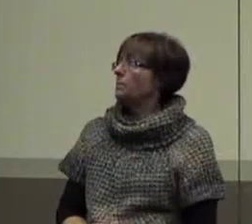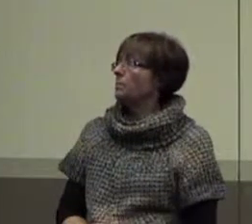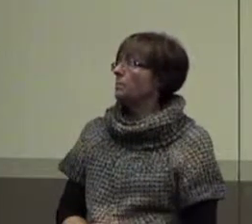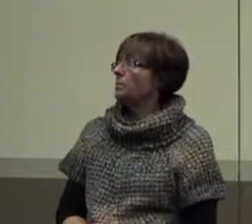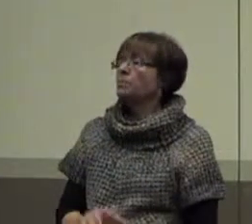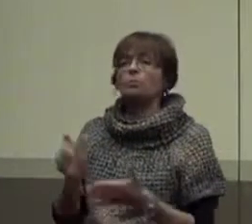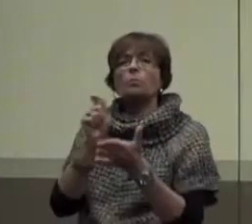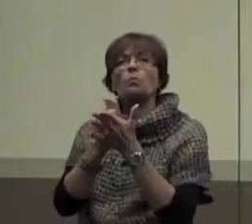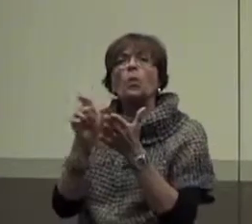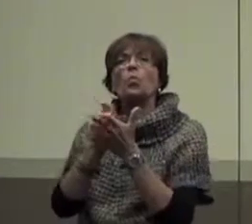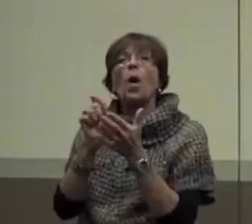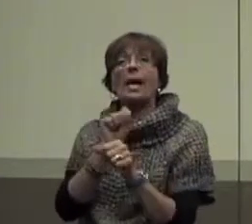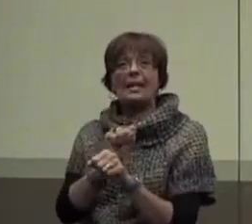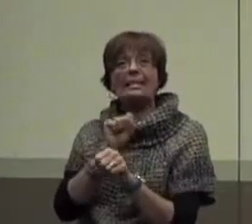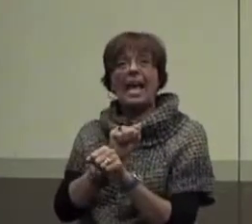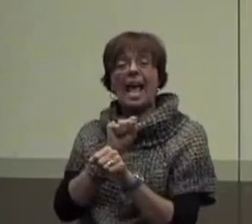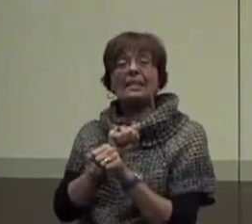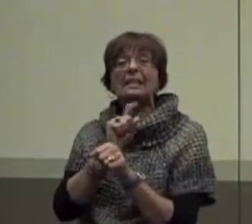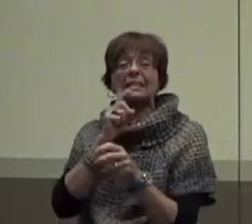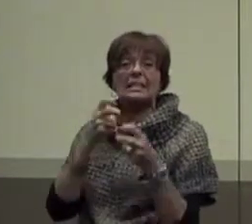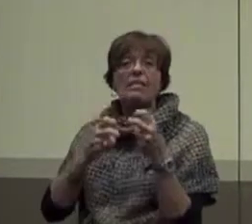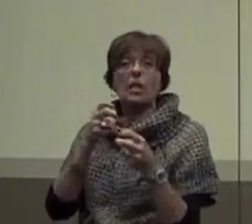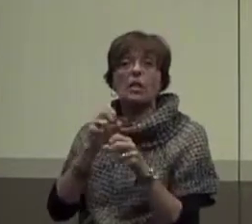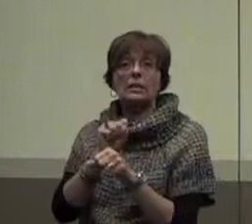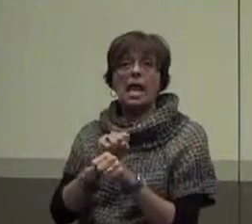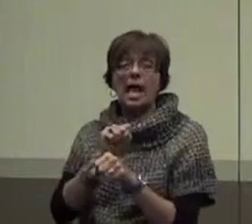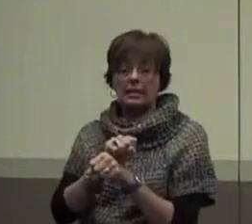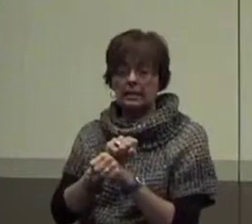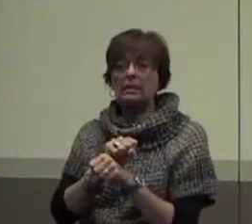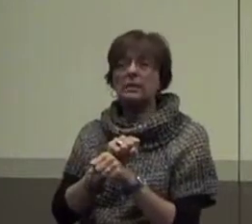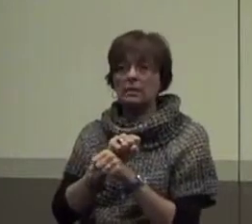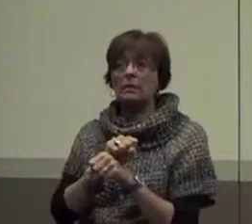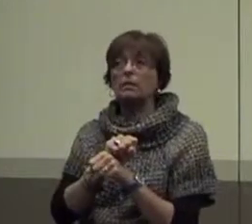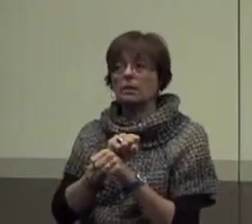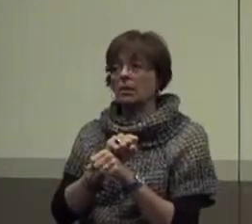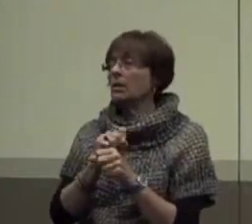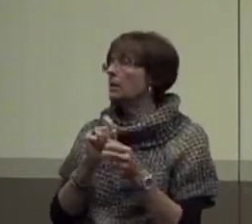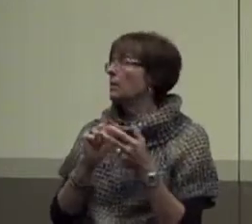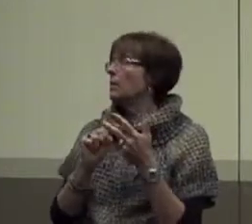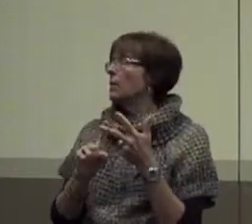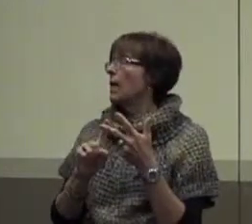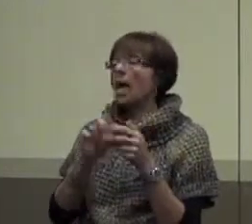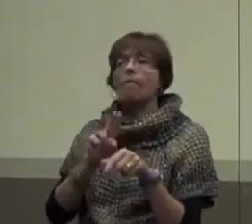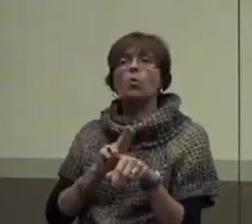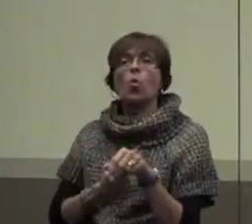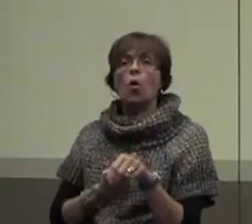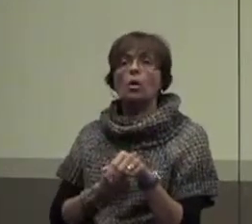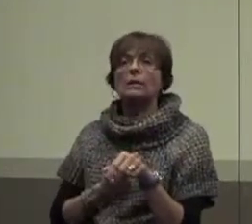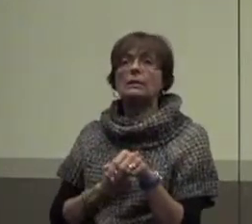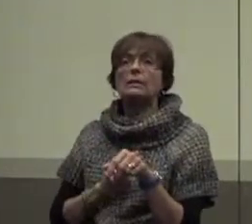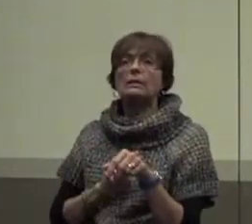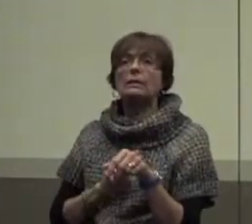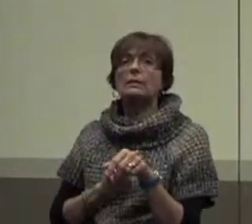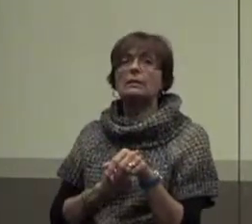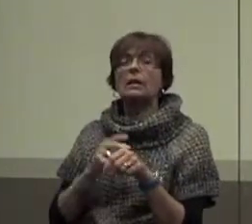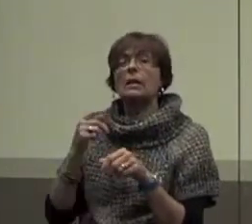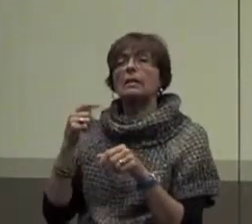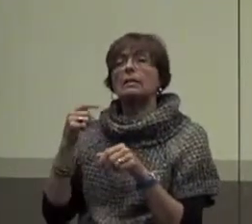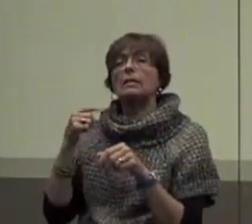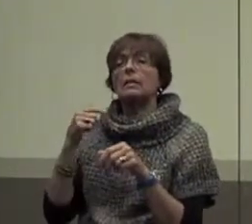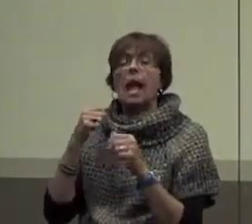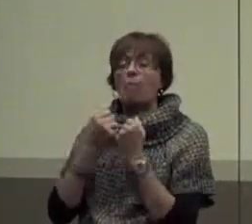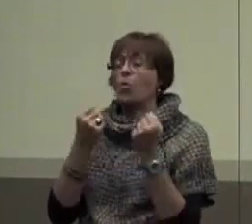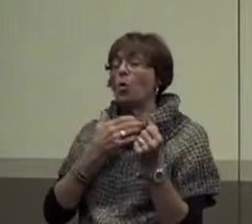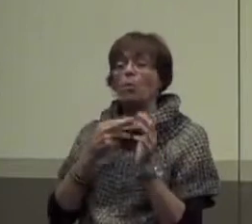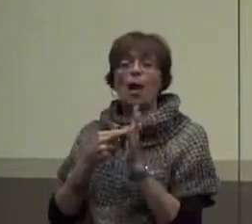To writing tasks, right? Or difficult task. Good. Okay. Of course, I broke my